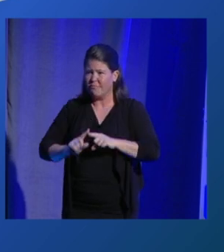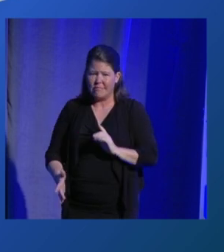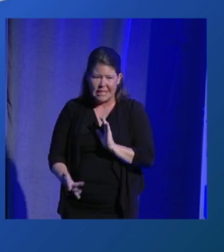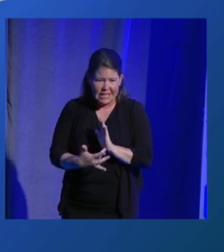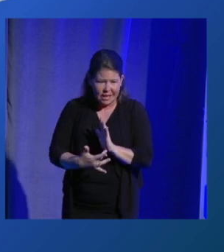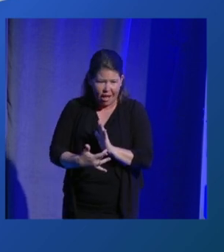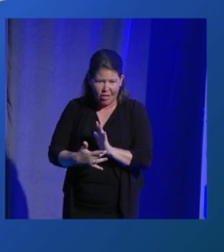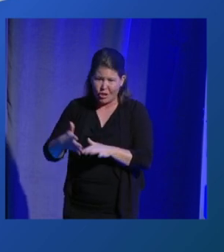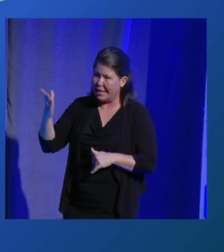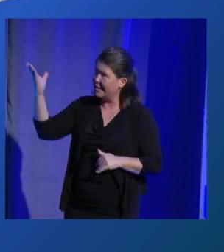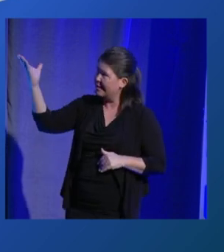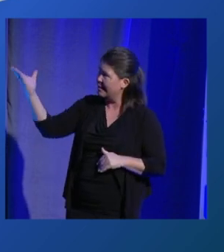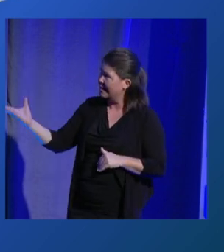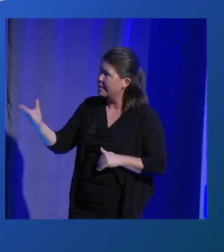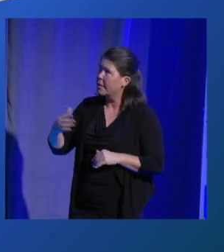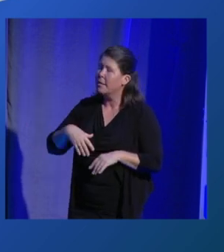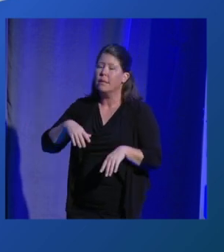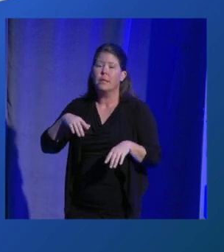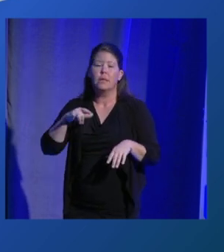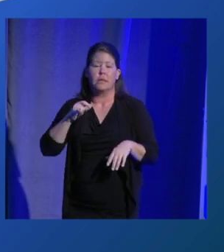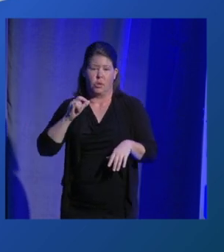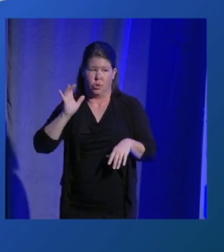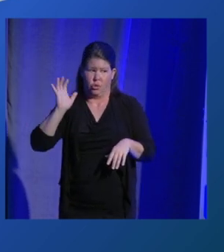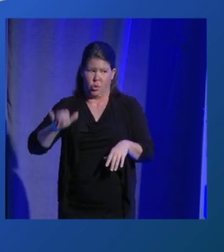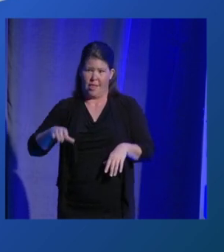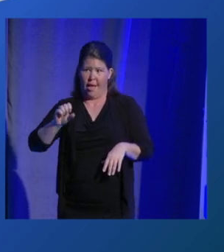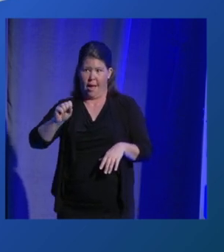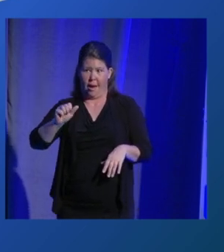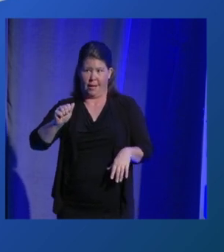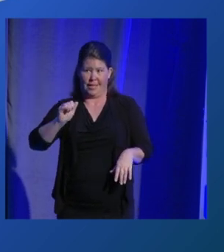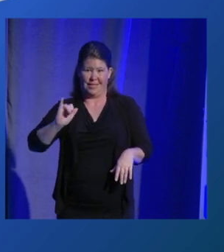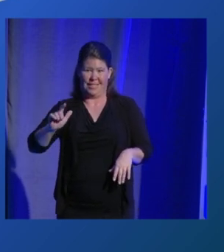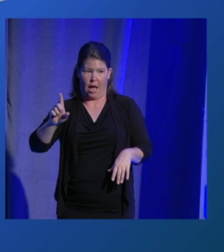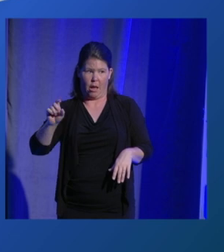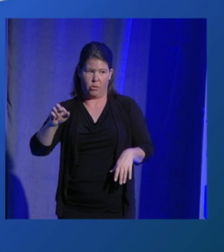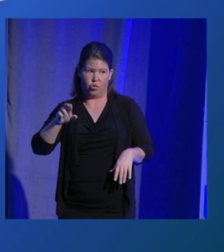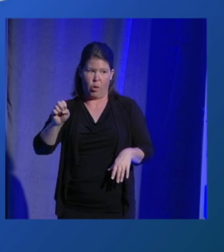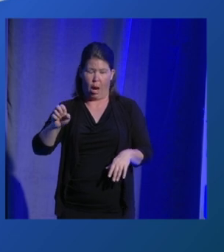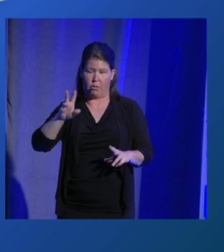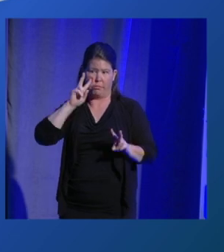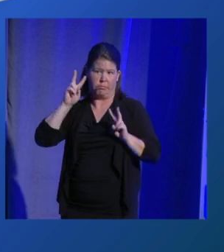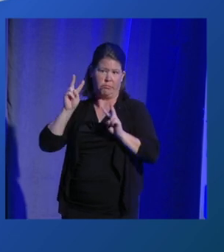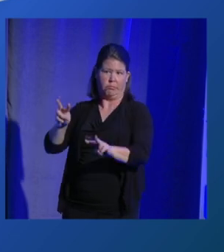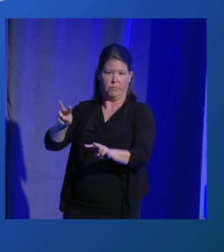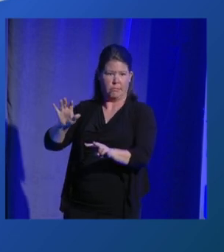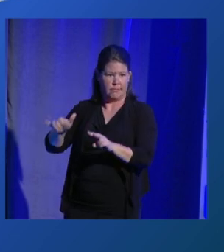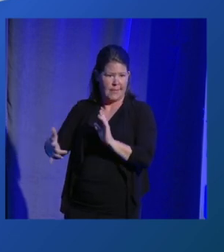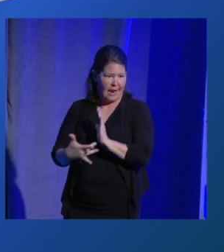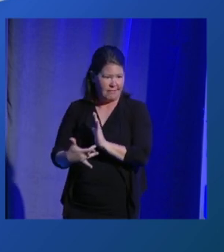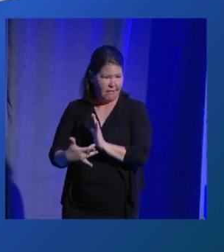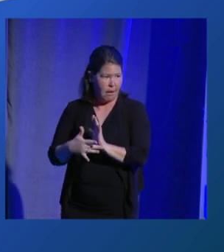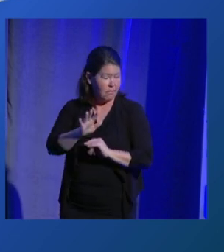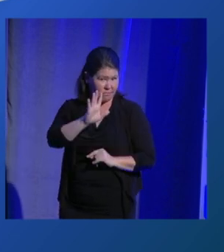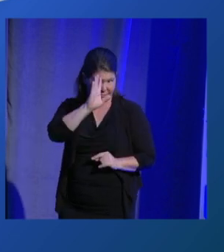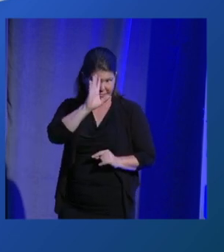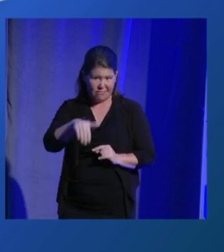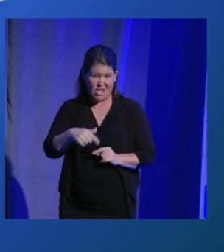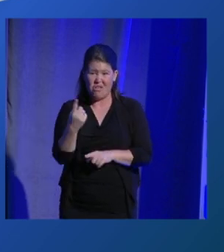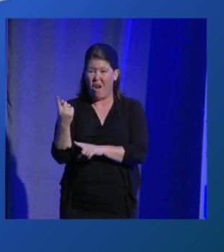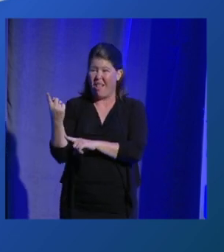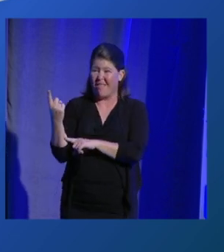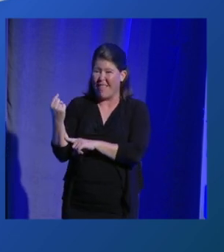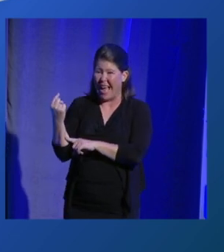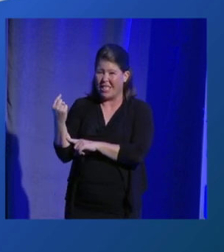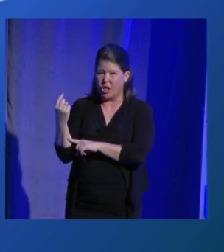suggest you keep your eye on that company and that technology they also a year and a half ago or year ago put one right in the middle of a